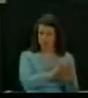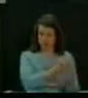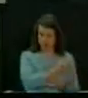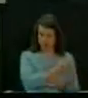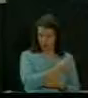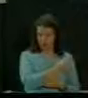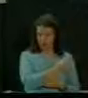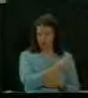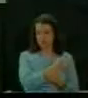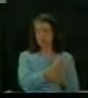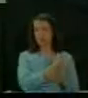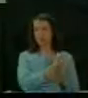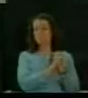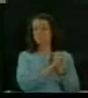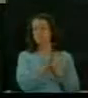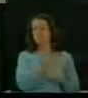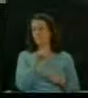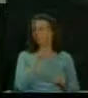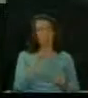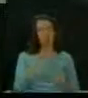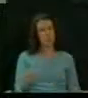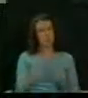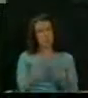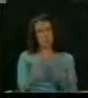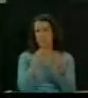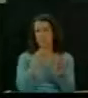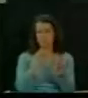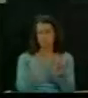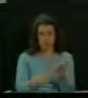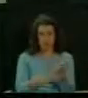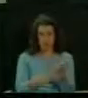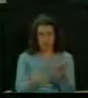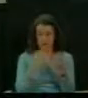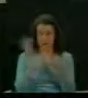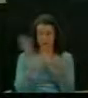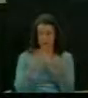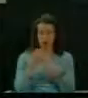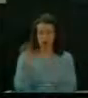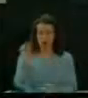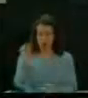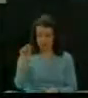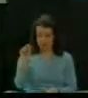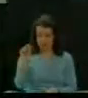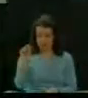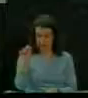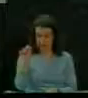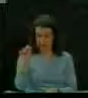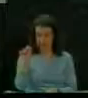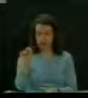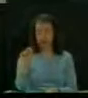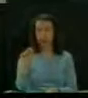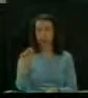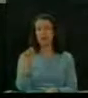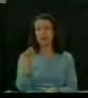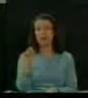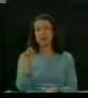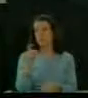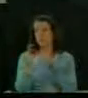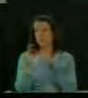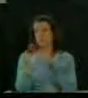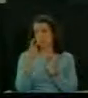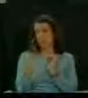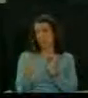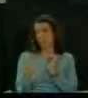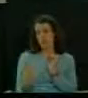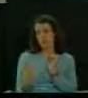for the question. So I think we have to have a vote on call for the question. So if you don't want any more debate on this, then you vote